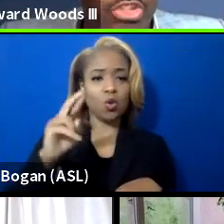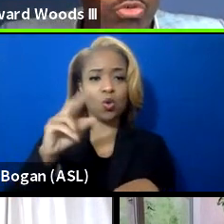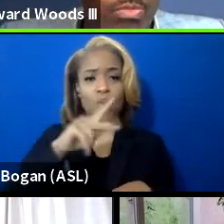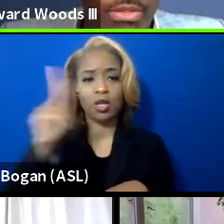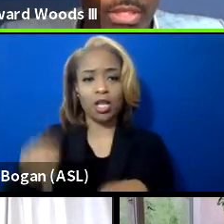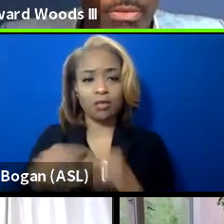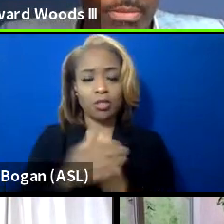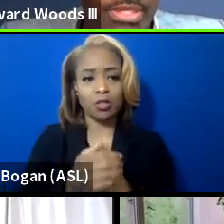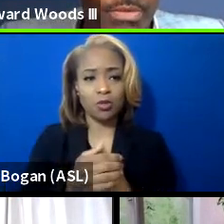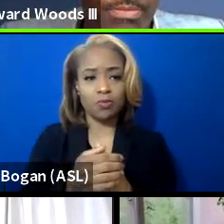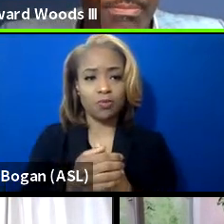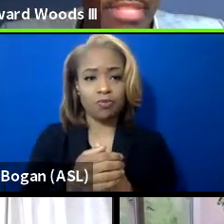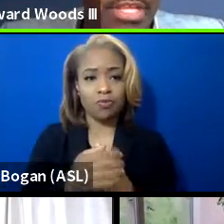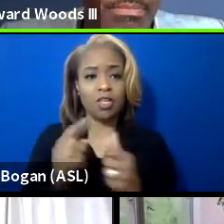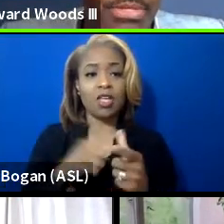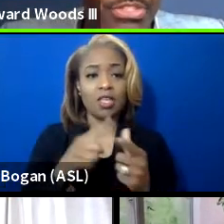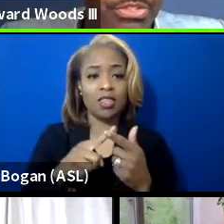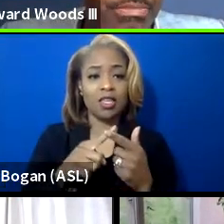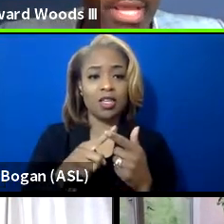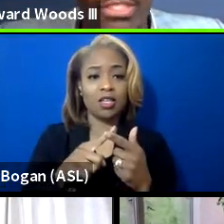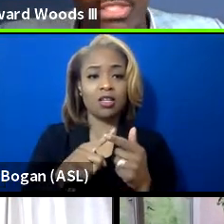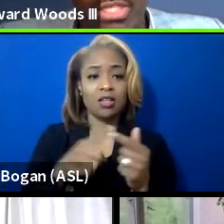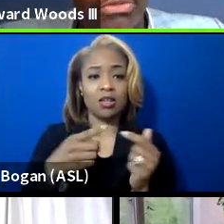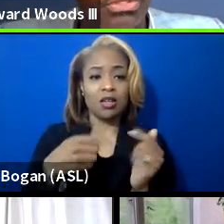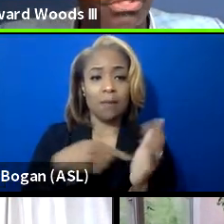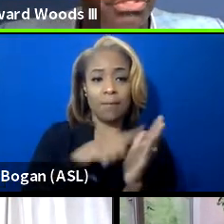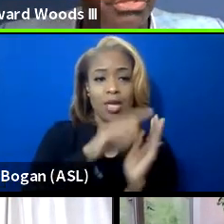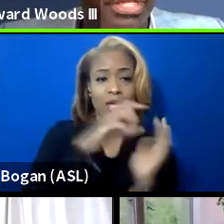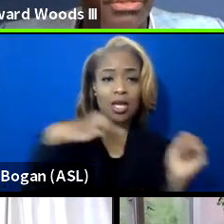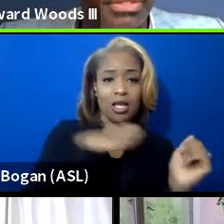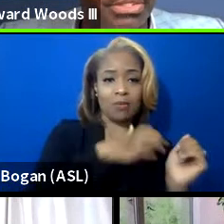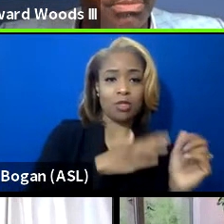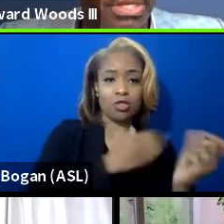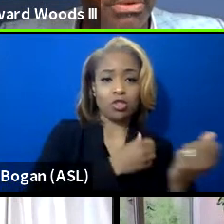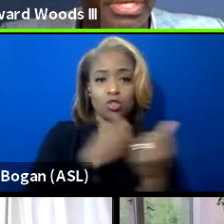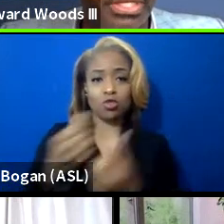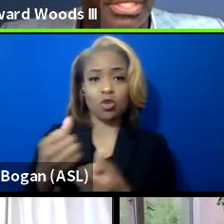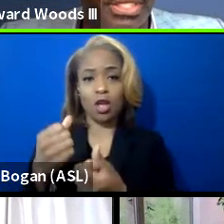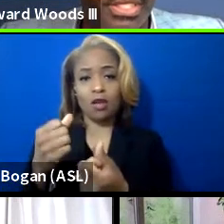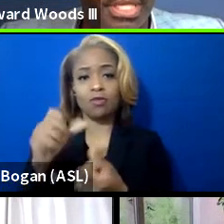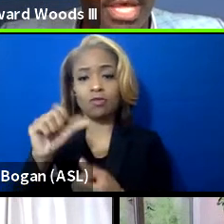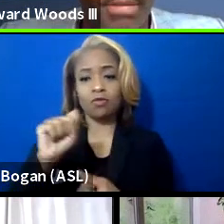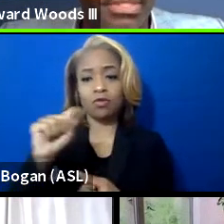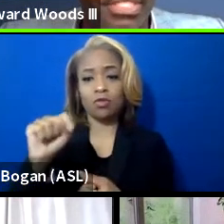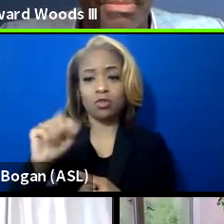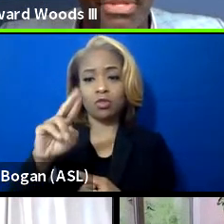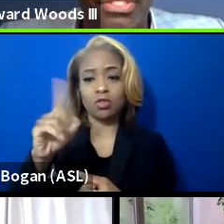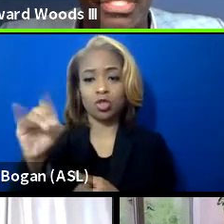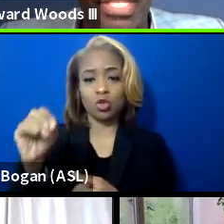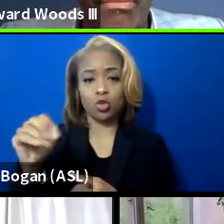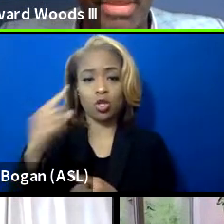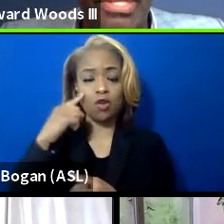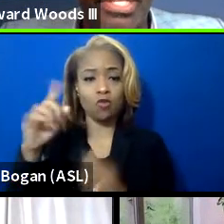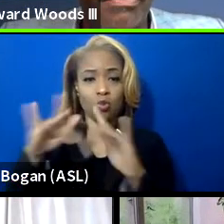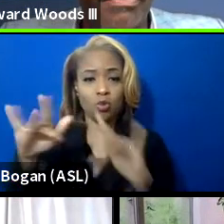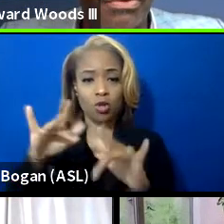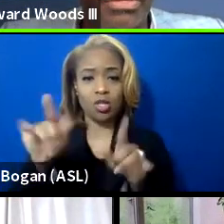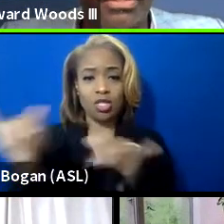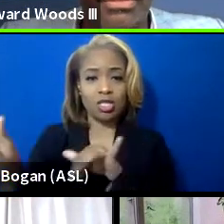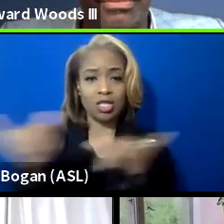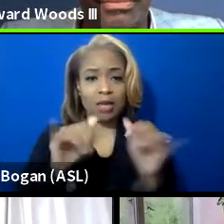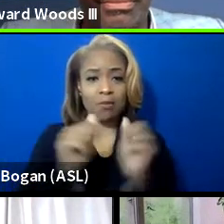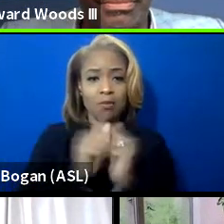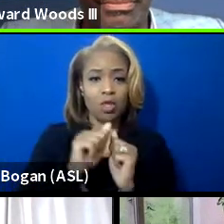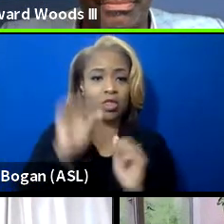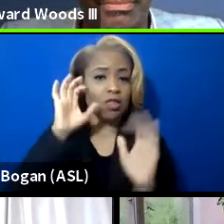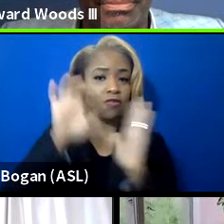would just, we would pay the commissioner's mileage to go to the studio to record, similar to the same way we did the